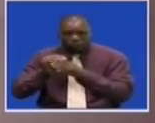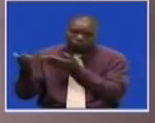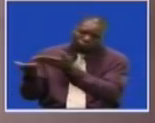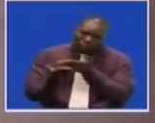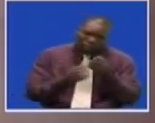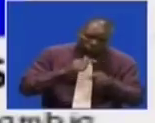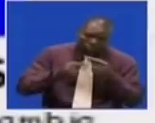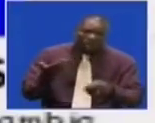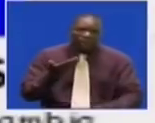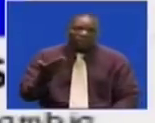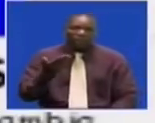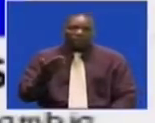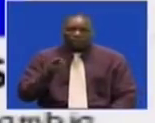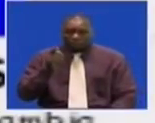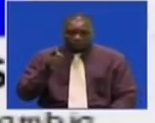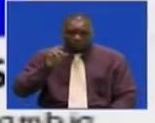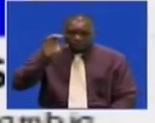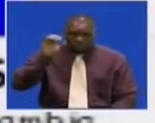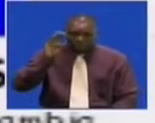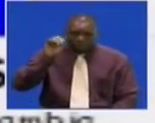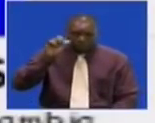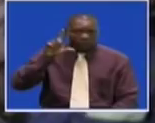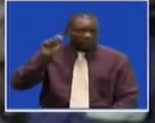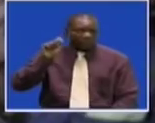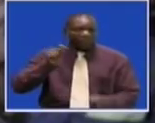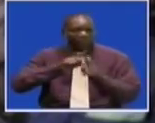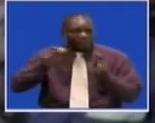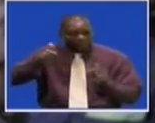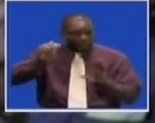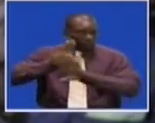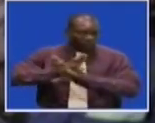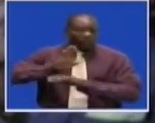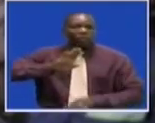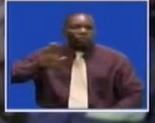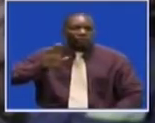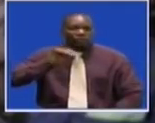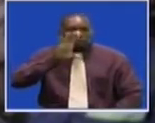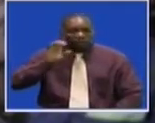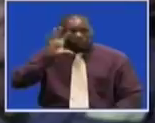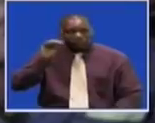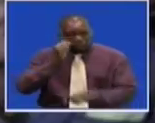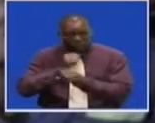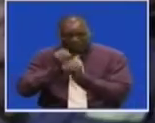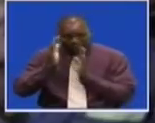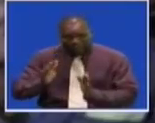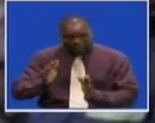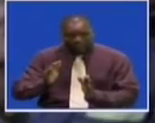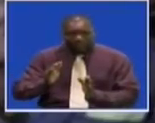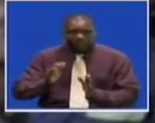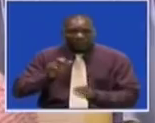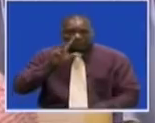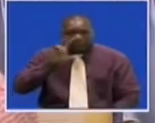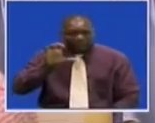of Zambia's largest cobalt producers with 550 workers, has sent 351 employees